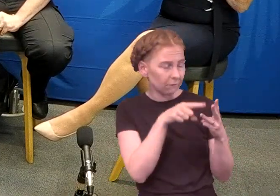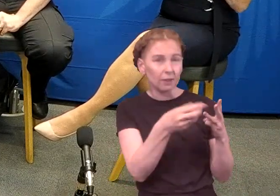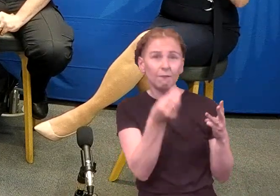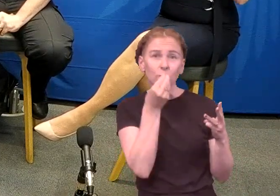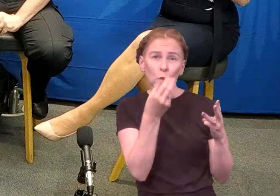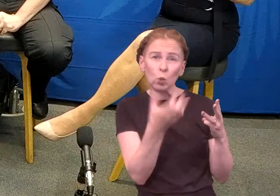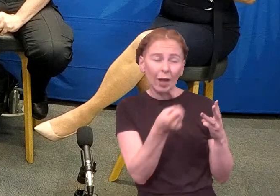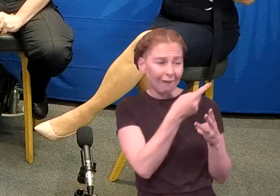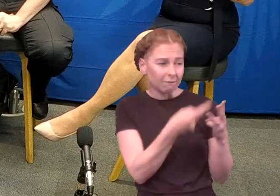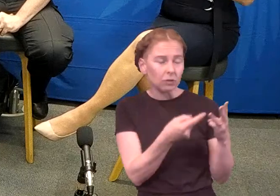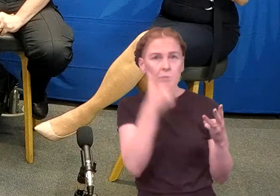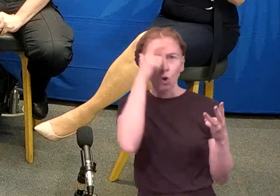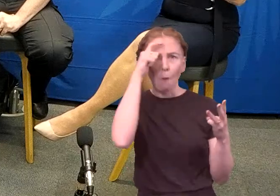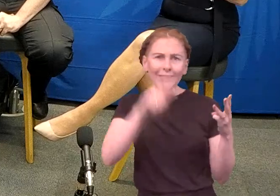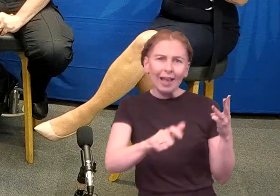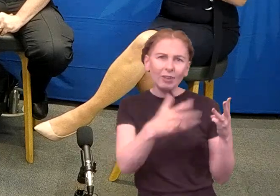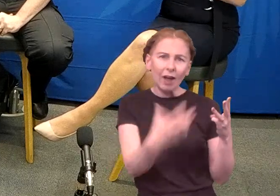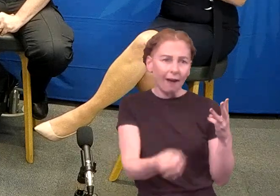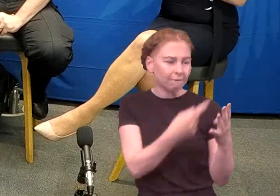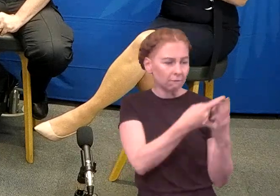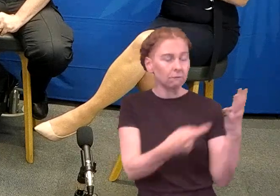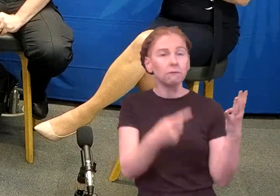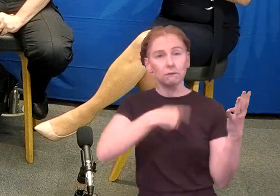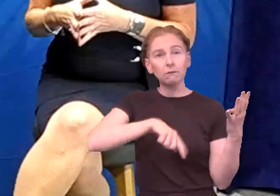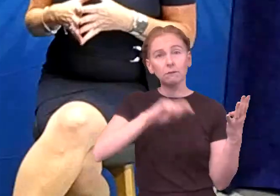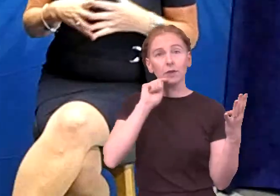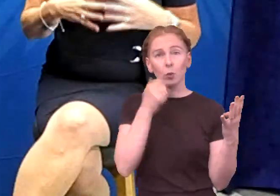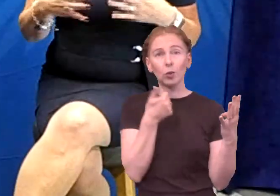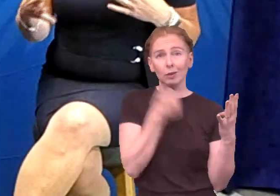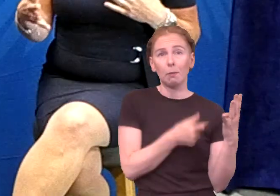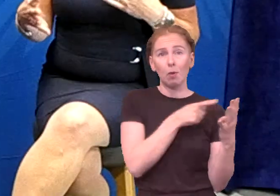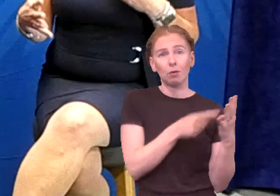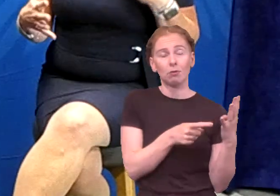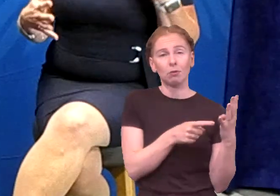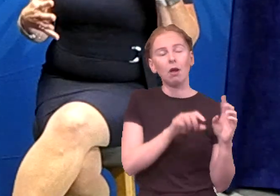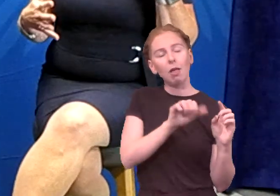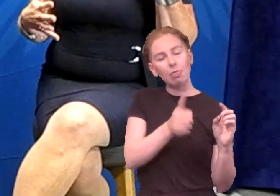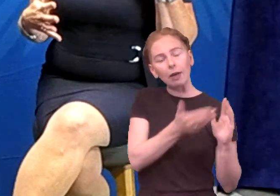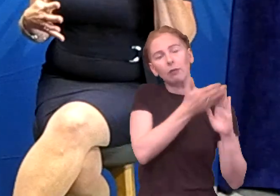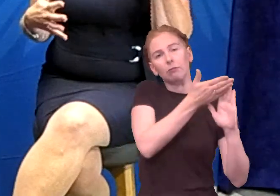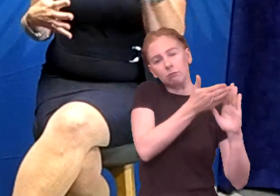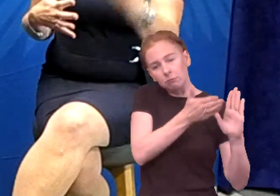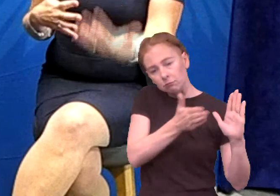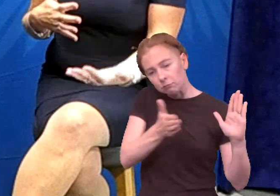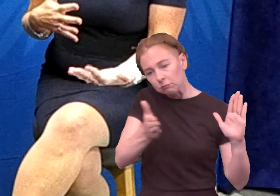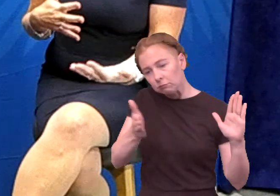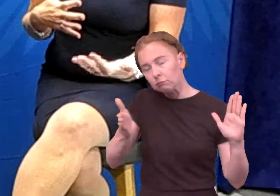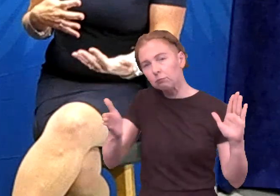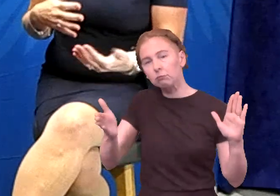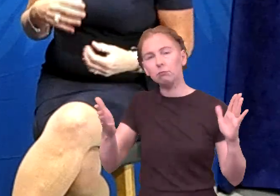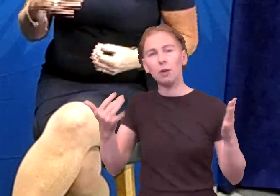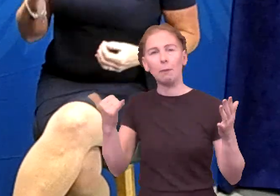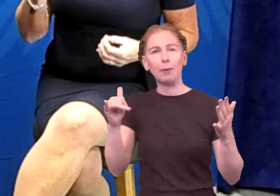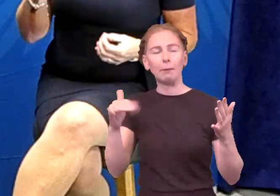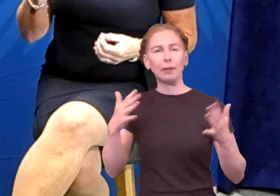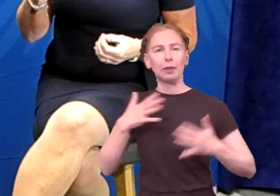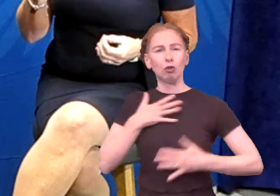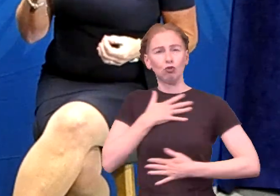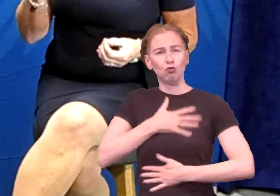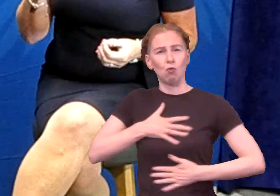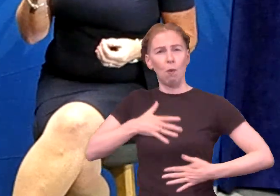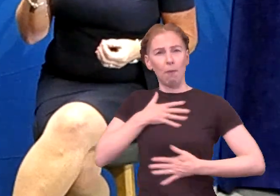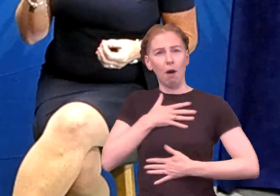that accommodation from a very first point of view, through to that long-term trauma-informed counselling,